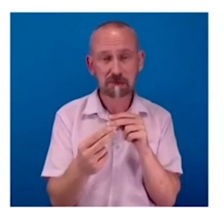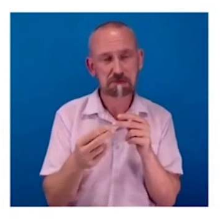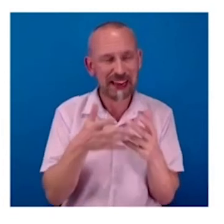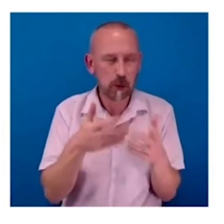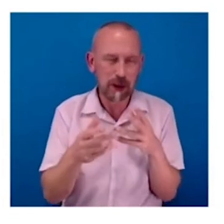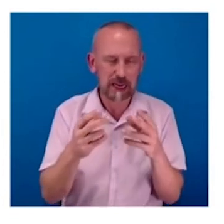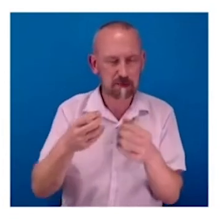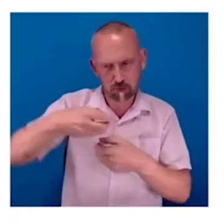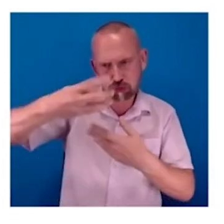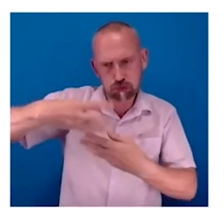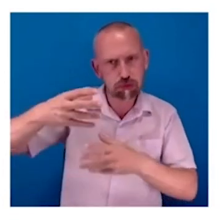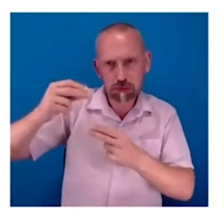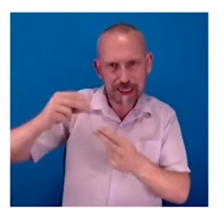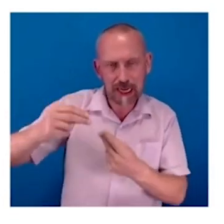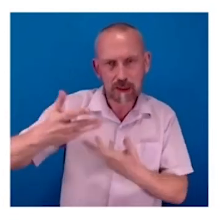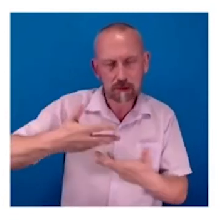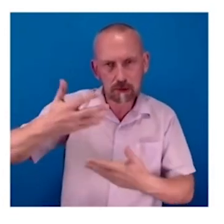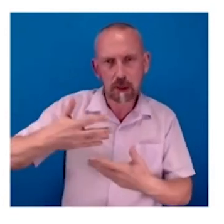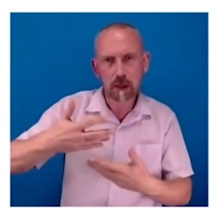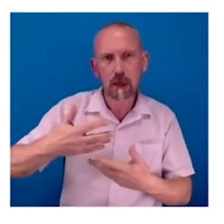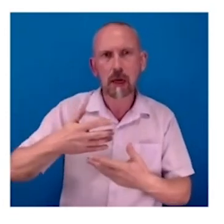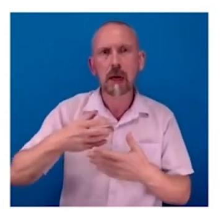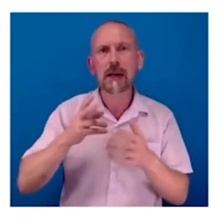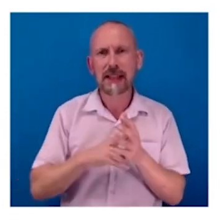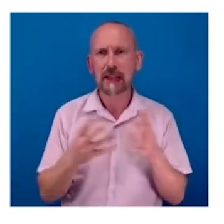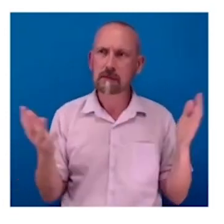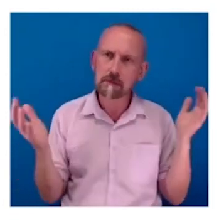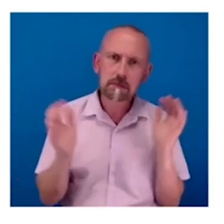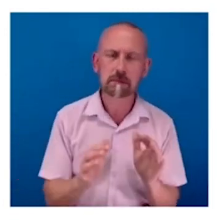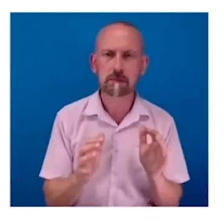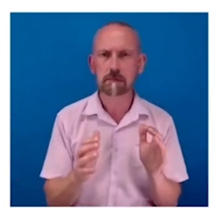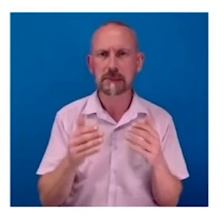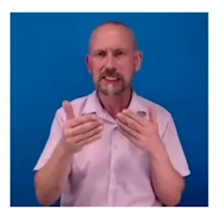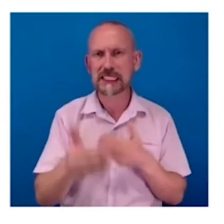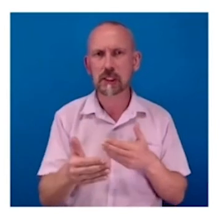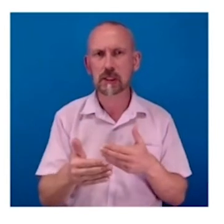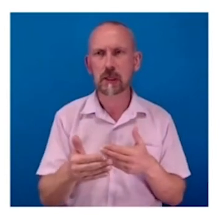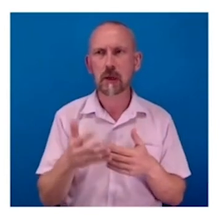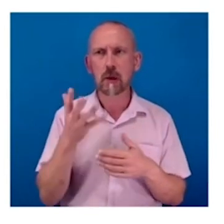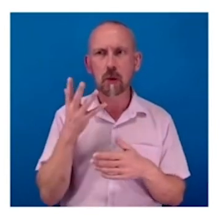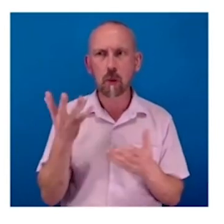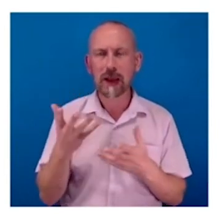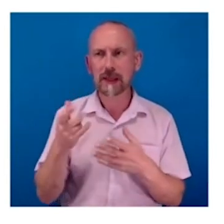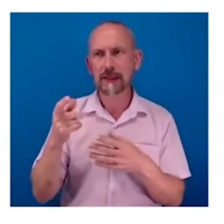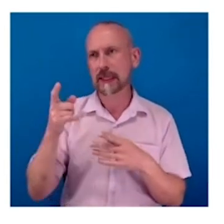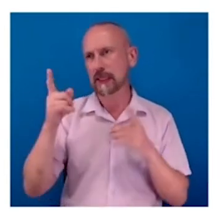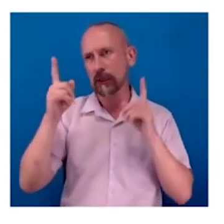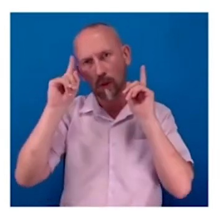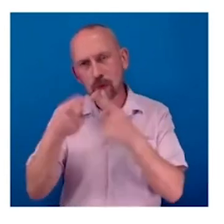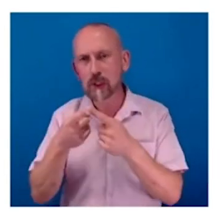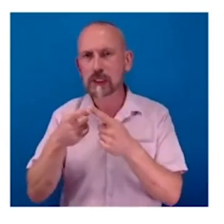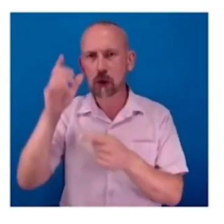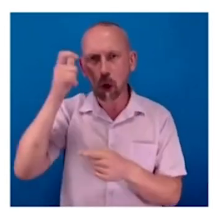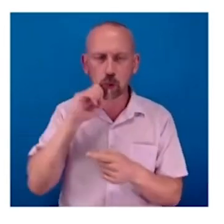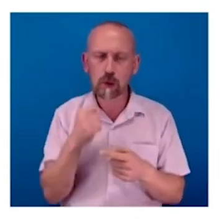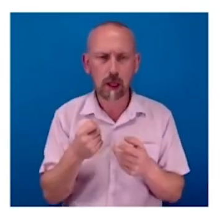did a session where we were getting institutions to score their sort of maturity in different areas, and we used